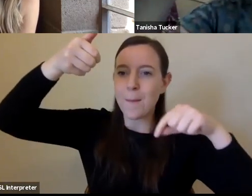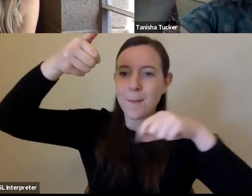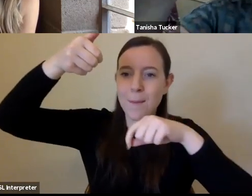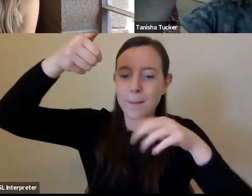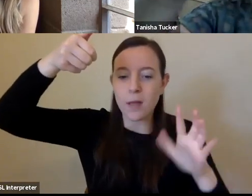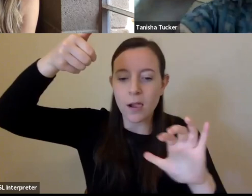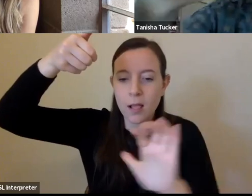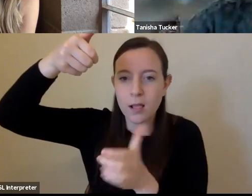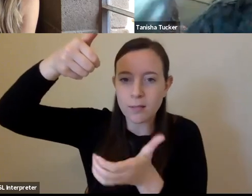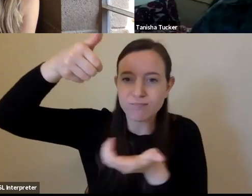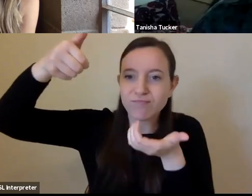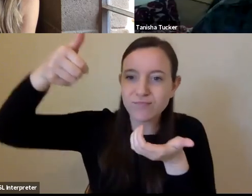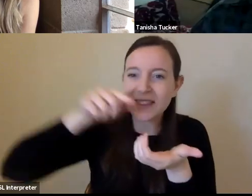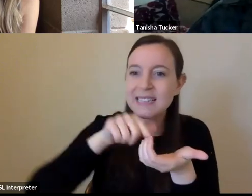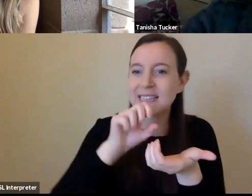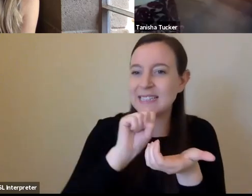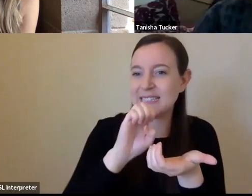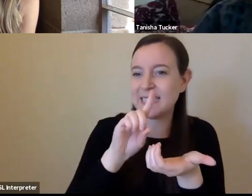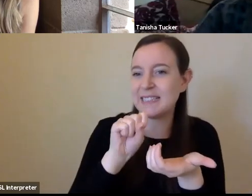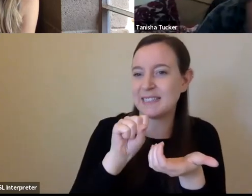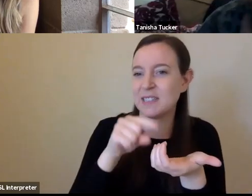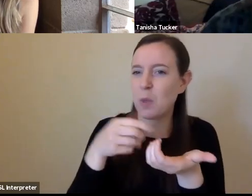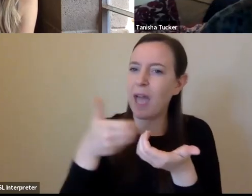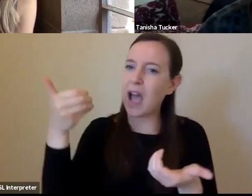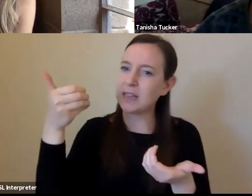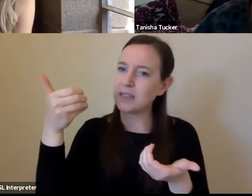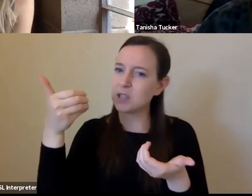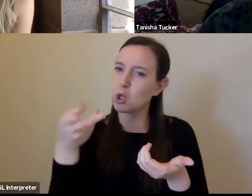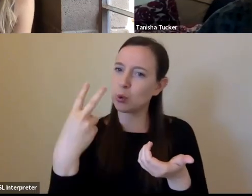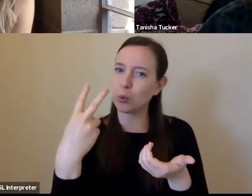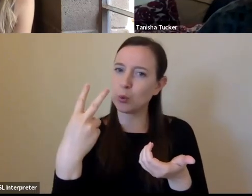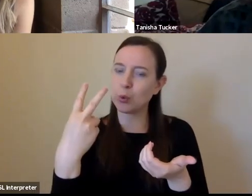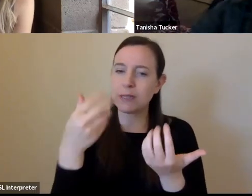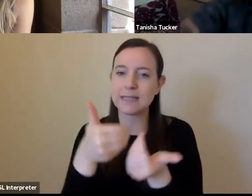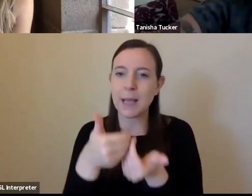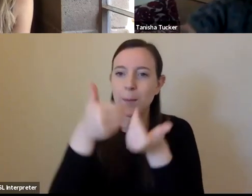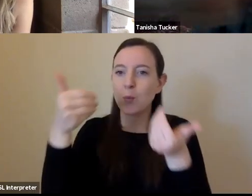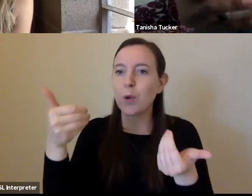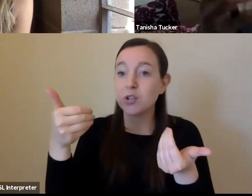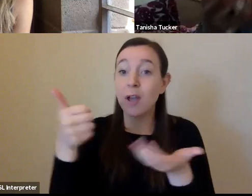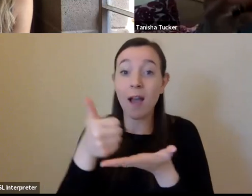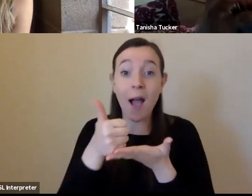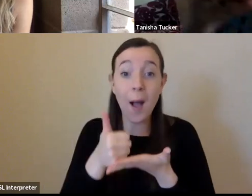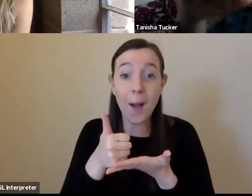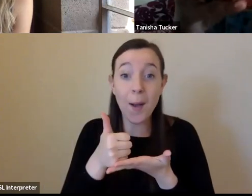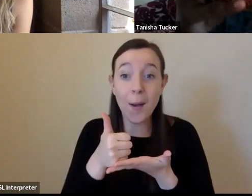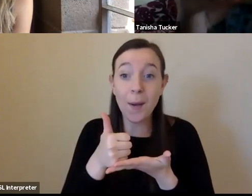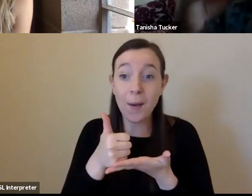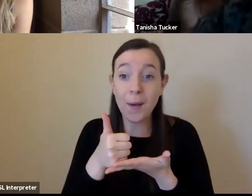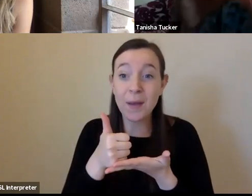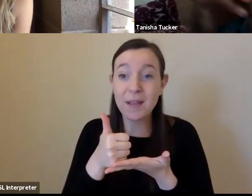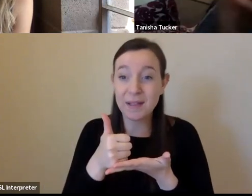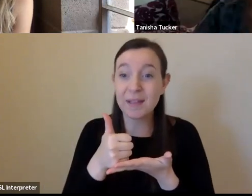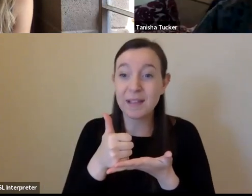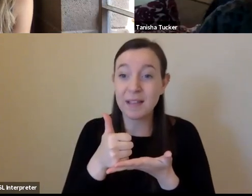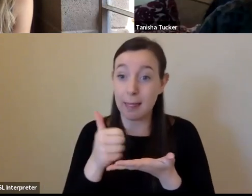more seeds in there. But those are the two that separation helps, because this fiber can get added